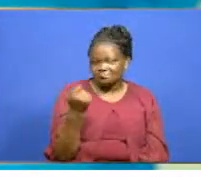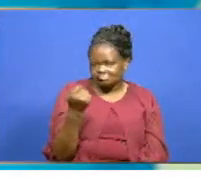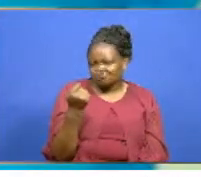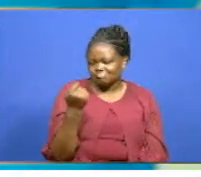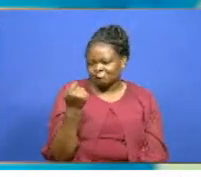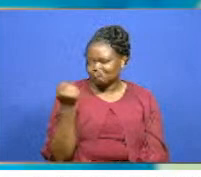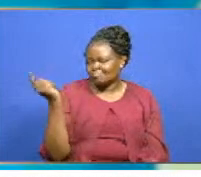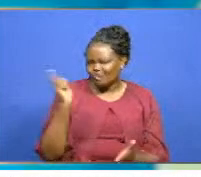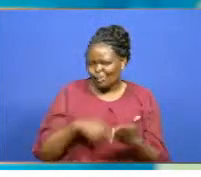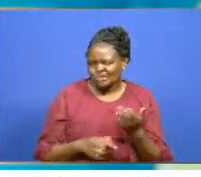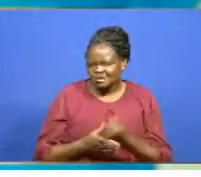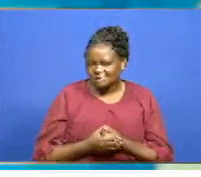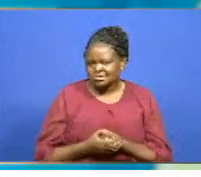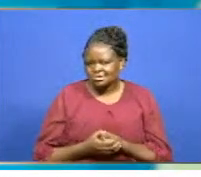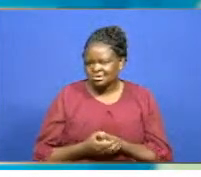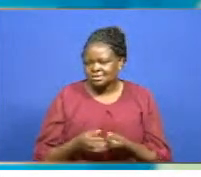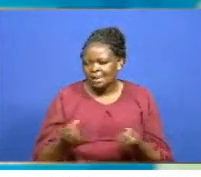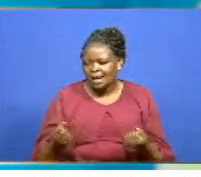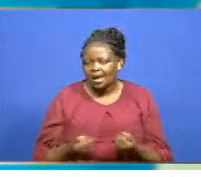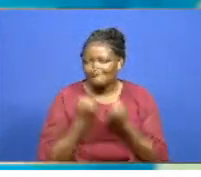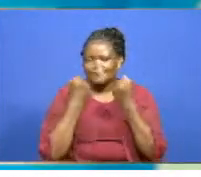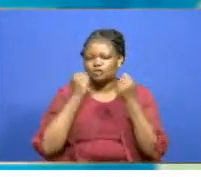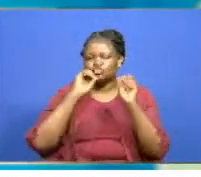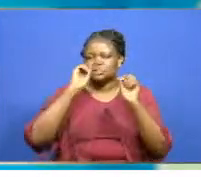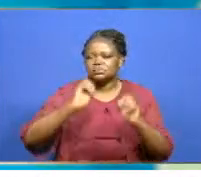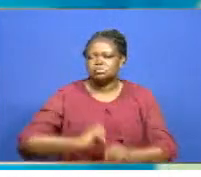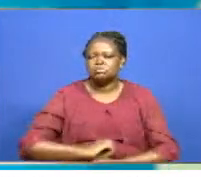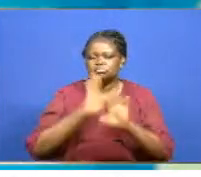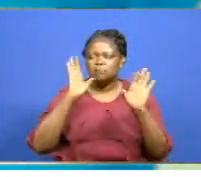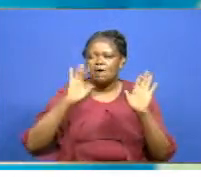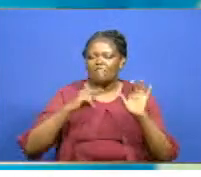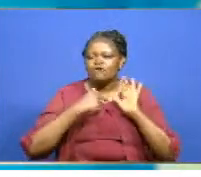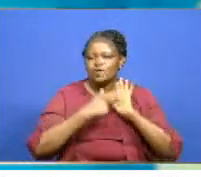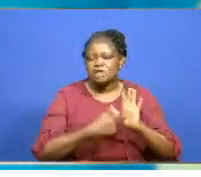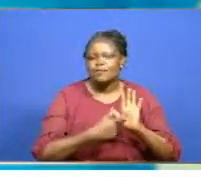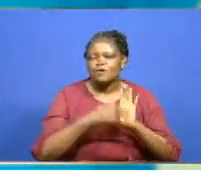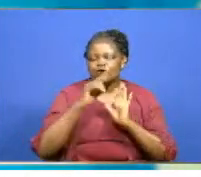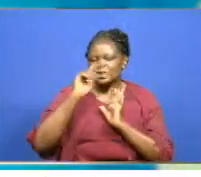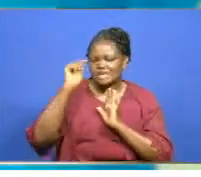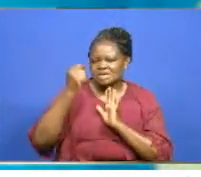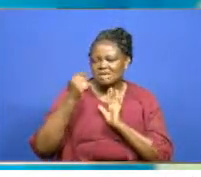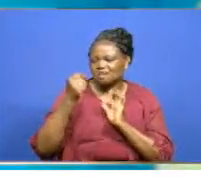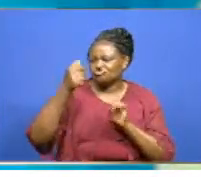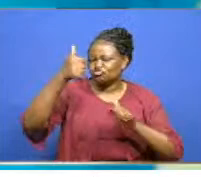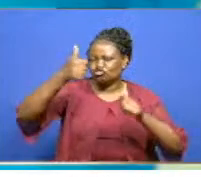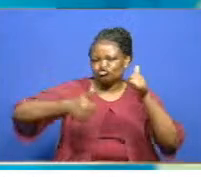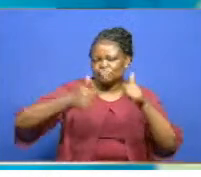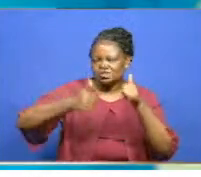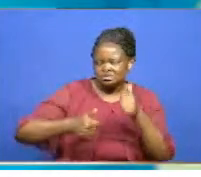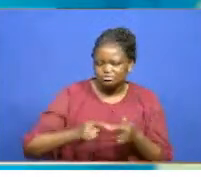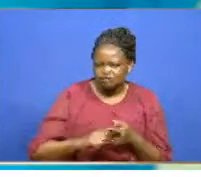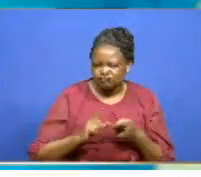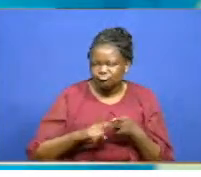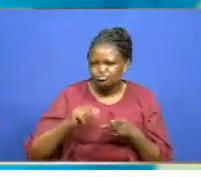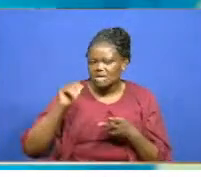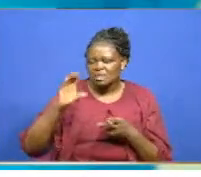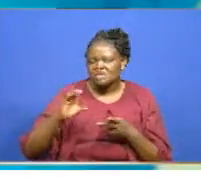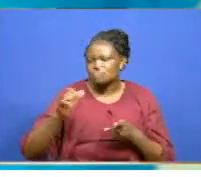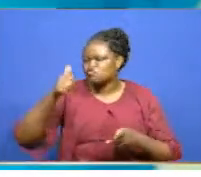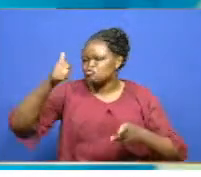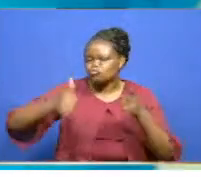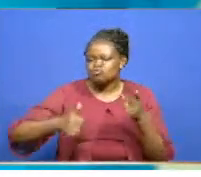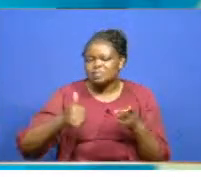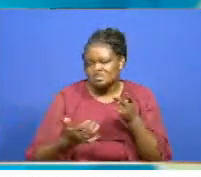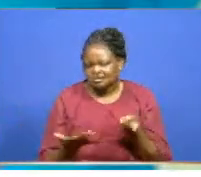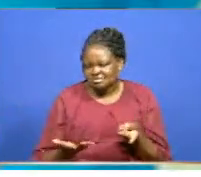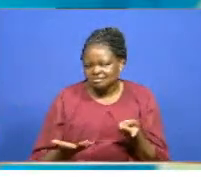nini inakuja clear as it's like Ford Kenya face yake ni nini, ANC face yake ni nini, ODM face yake ni